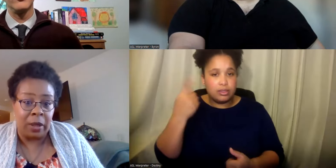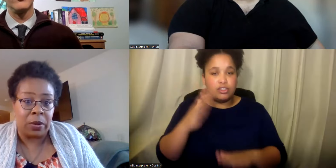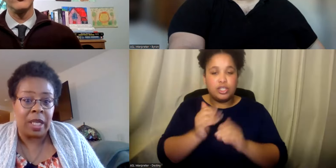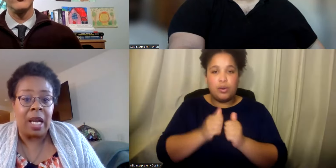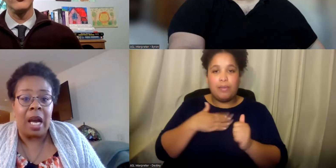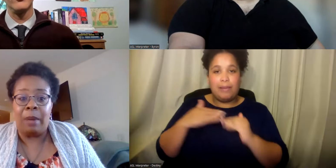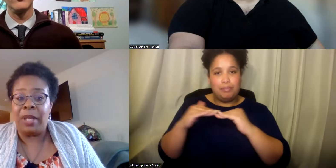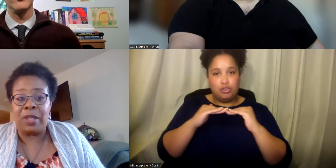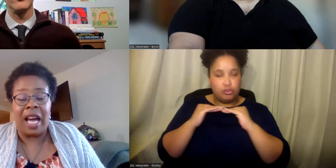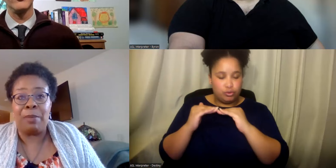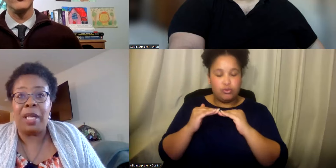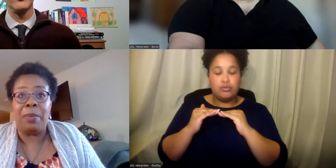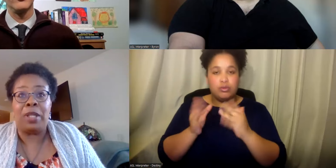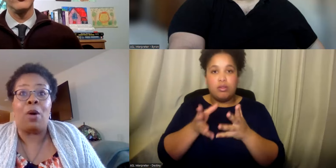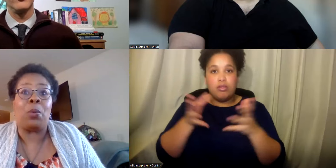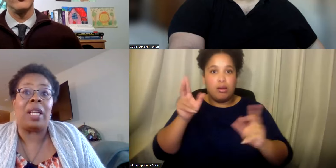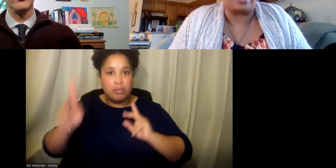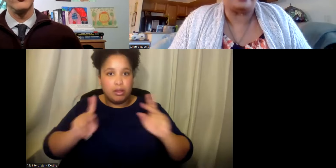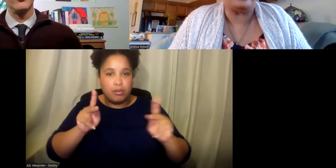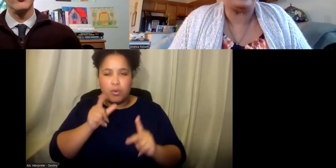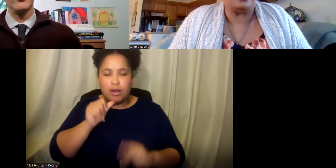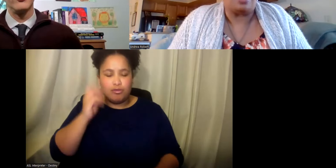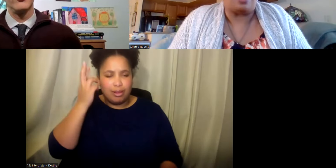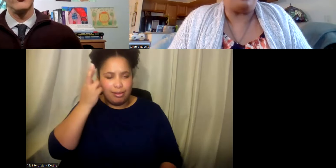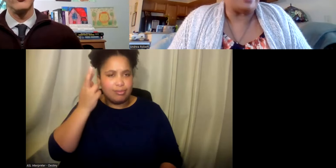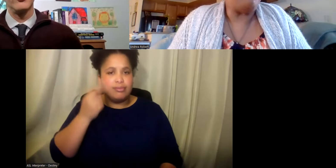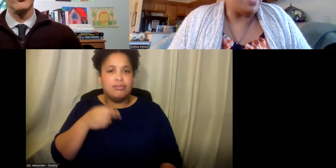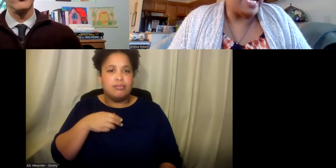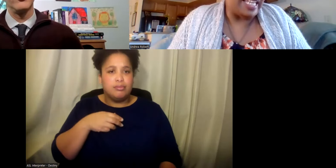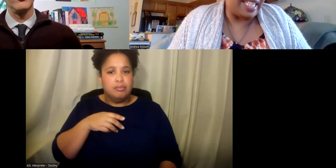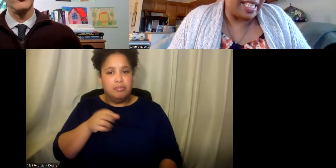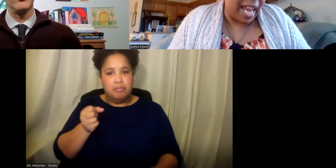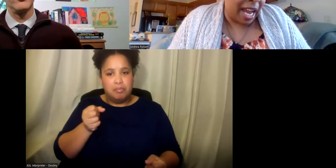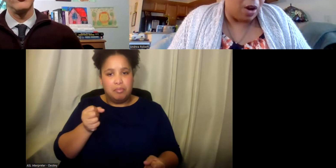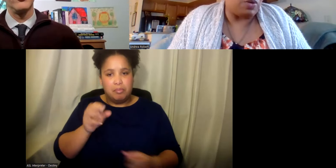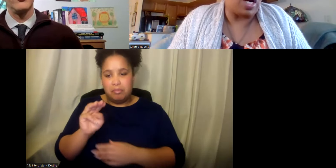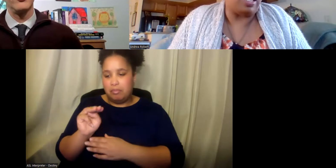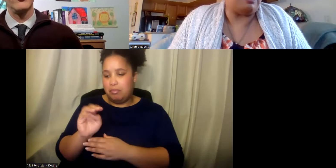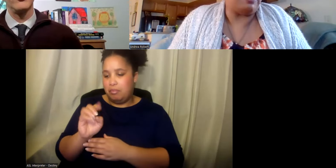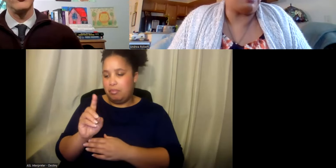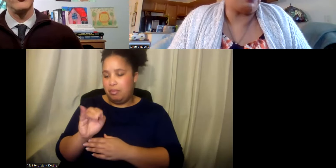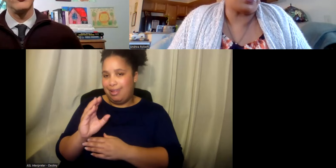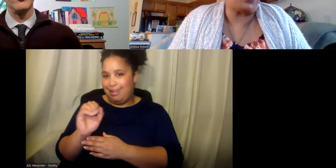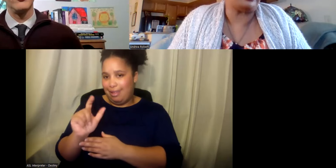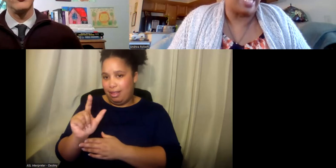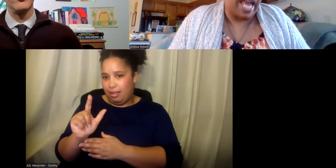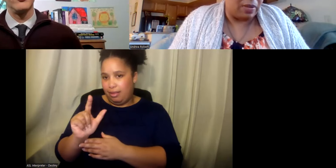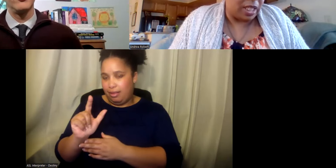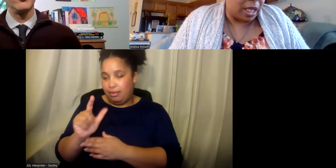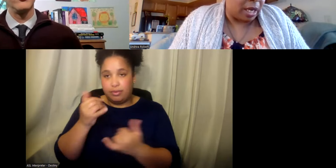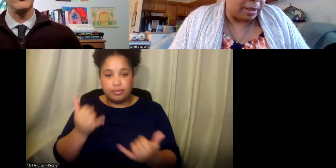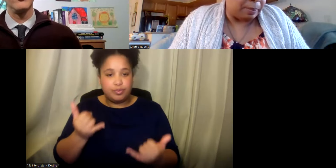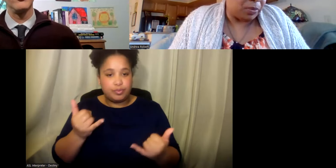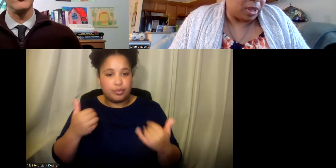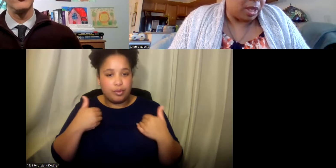my peers. There's a lot of people that don't realize that Medi-Cal currently have